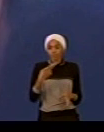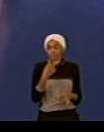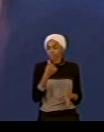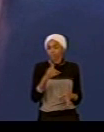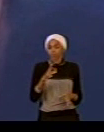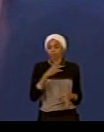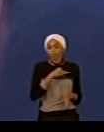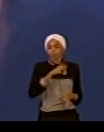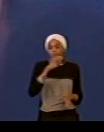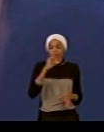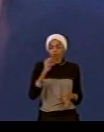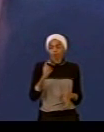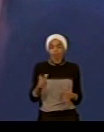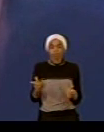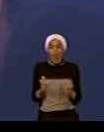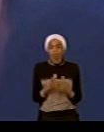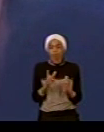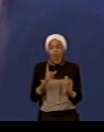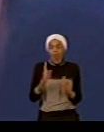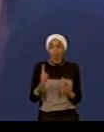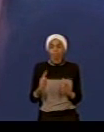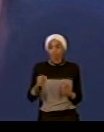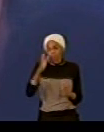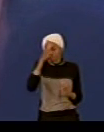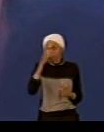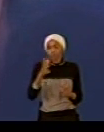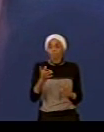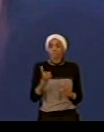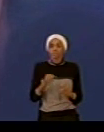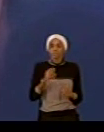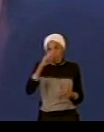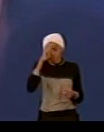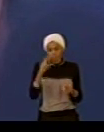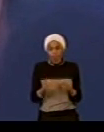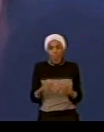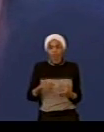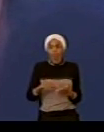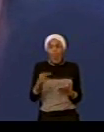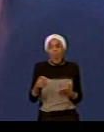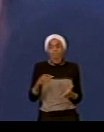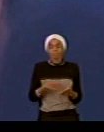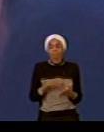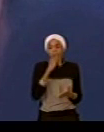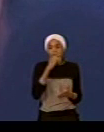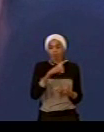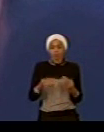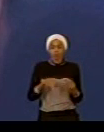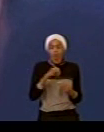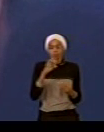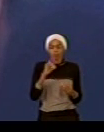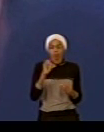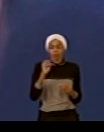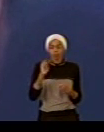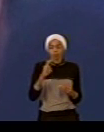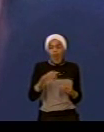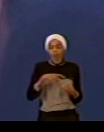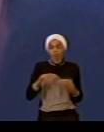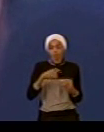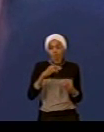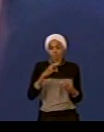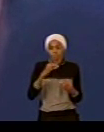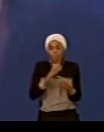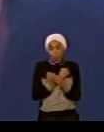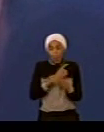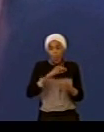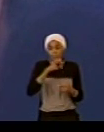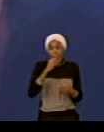unto his father their evil report. Now Israel loved Joseph more than all his children, because he was